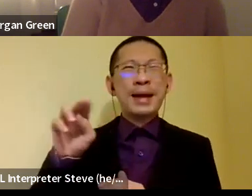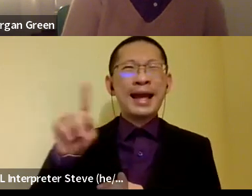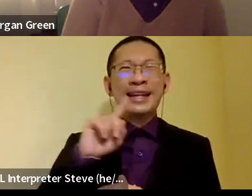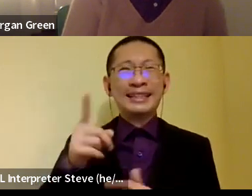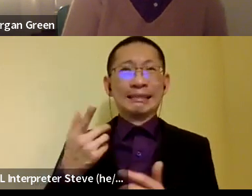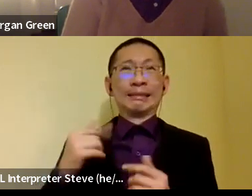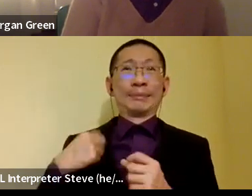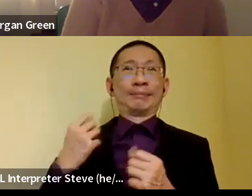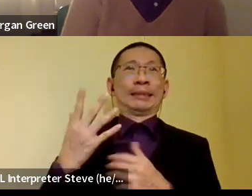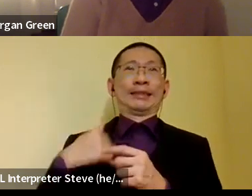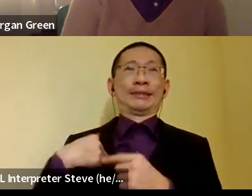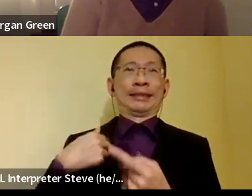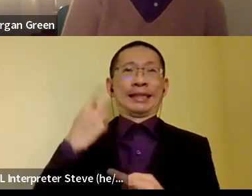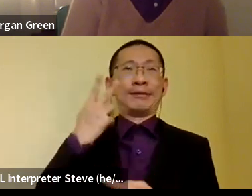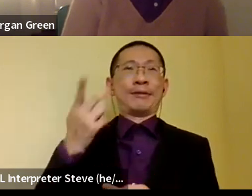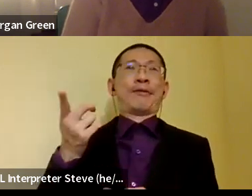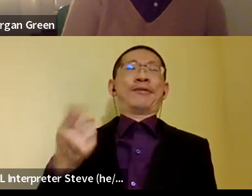so, you know.